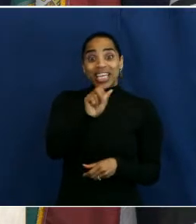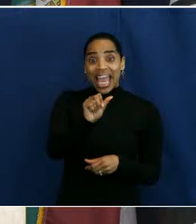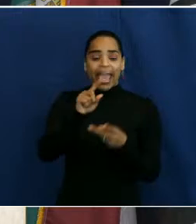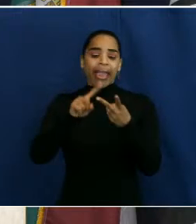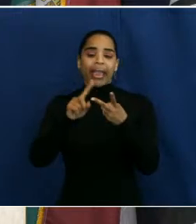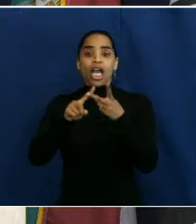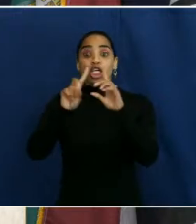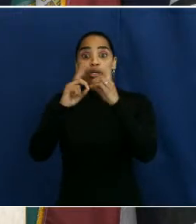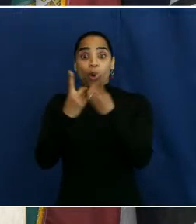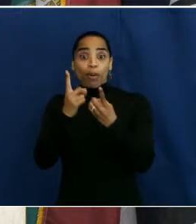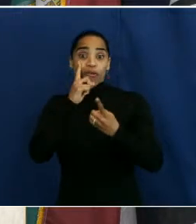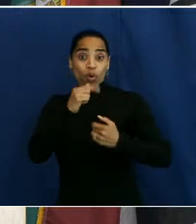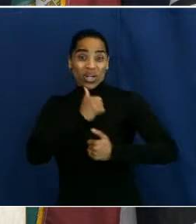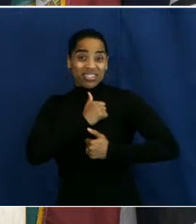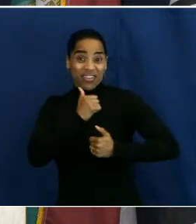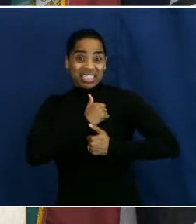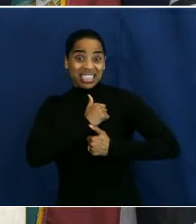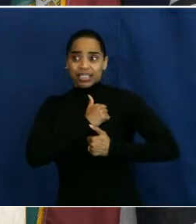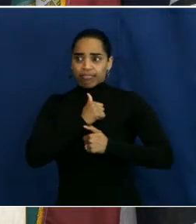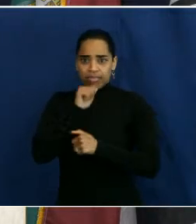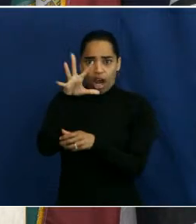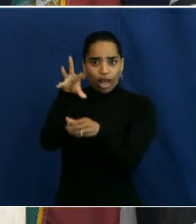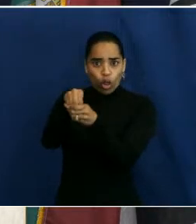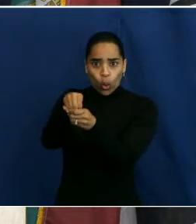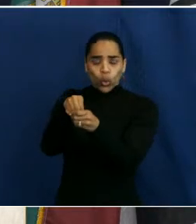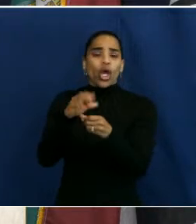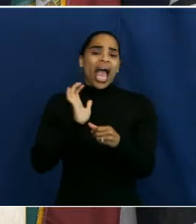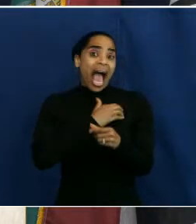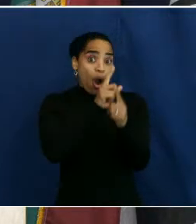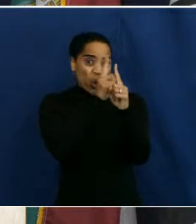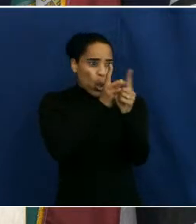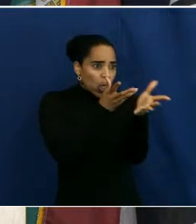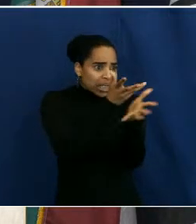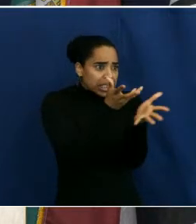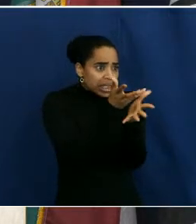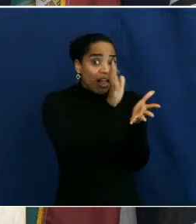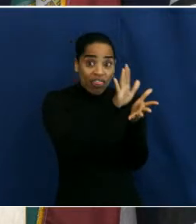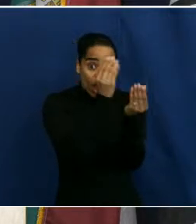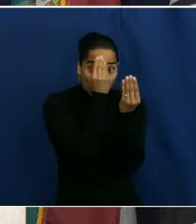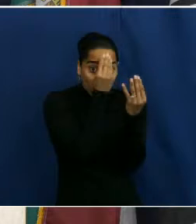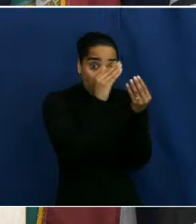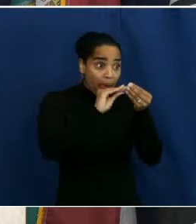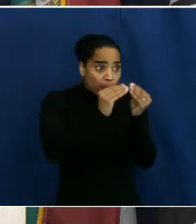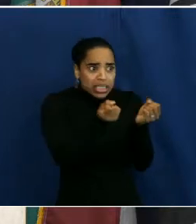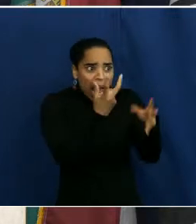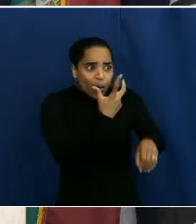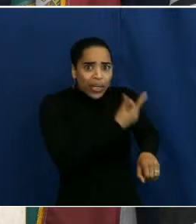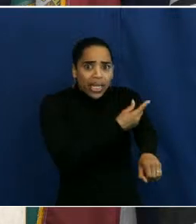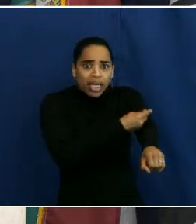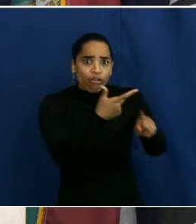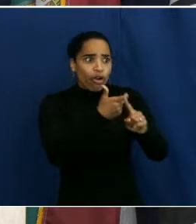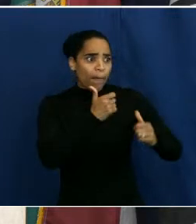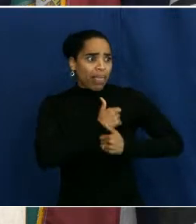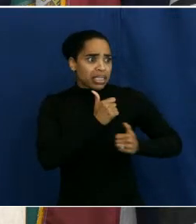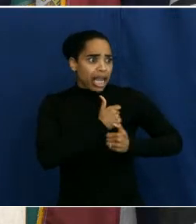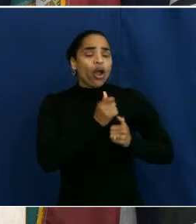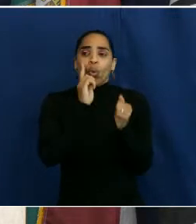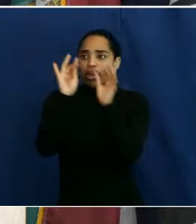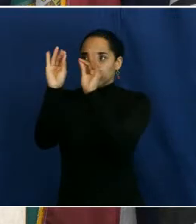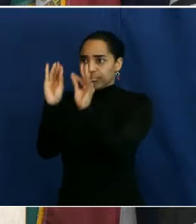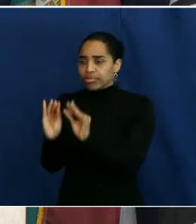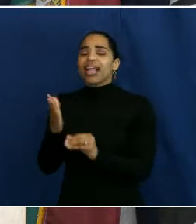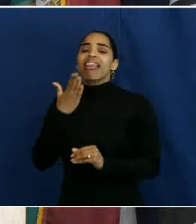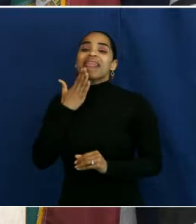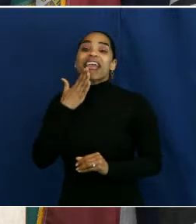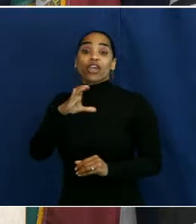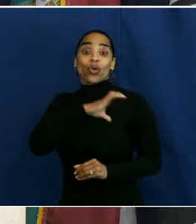of Defense. We are working with the VA to get that data, and we think we will be able to add that in the coming weeks. And I want to thank Congressman